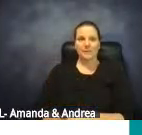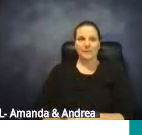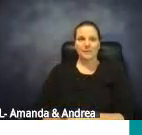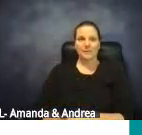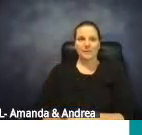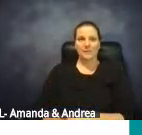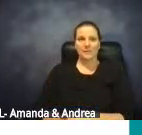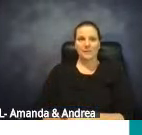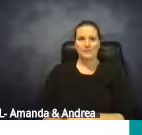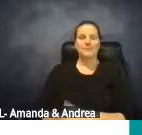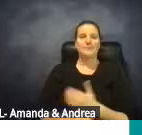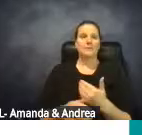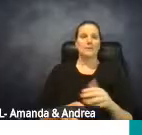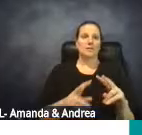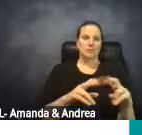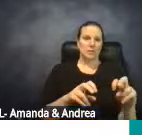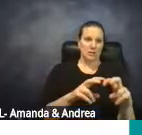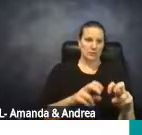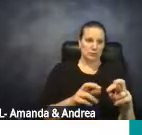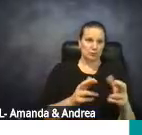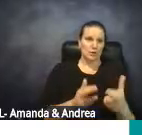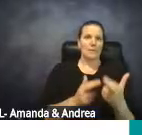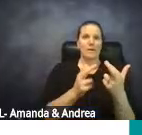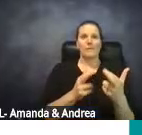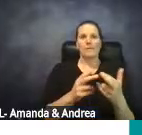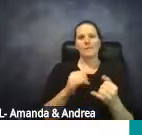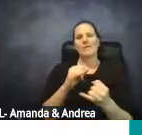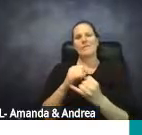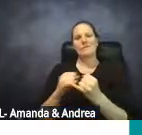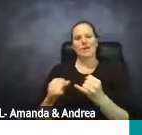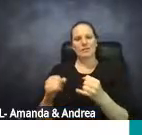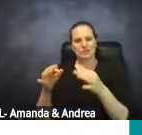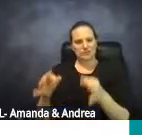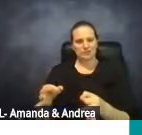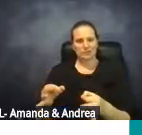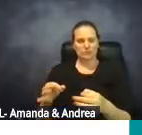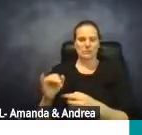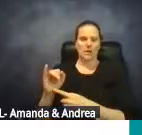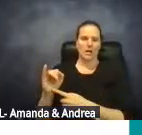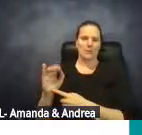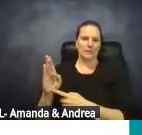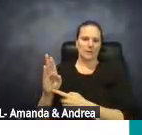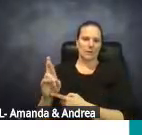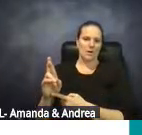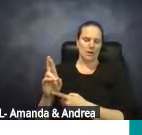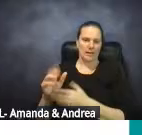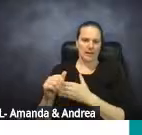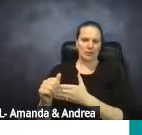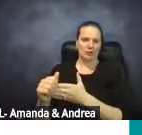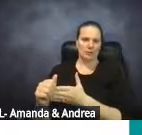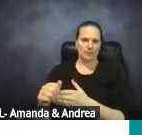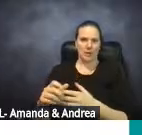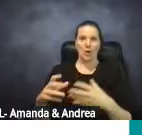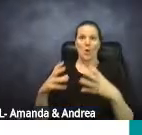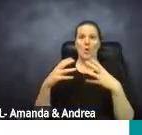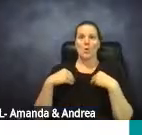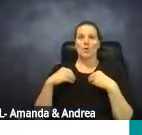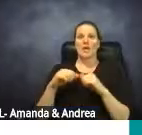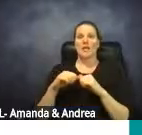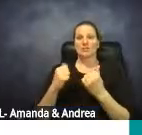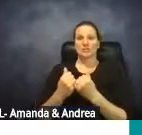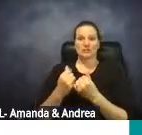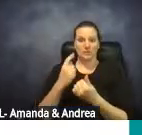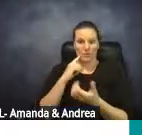After the analysis, the recommendations will move to the final decision-making by IBR program leadership and the owner agencies to make